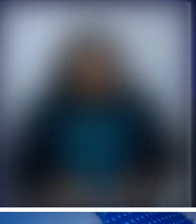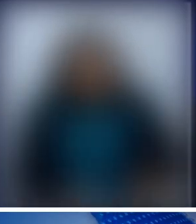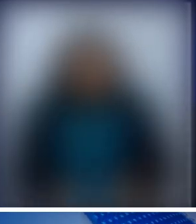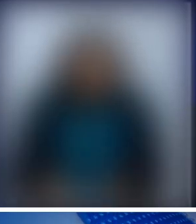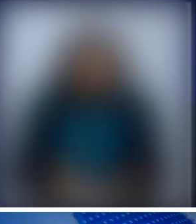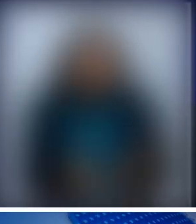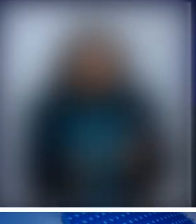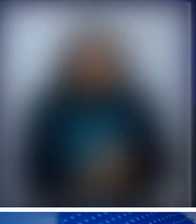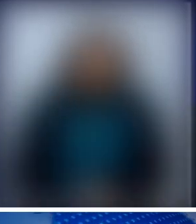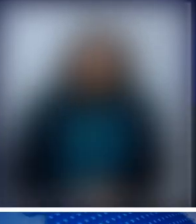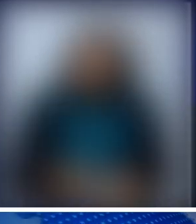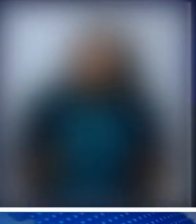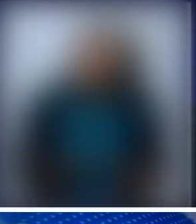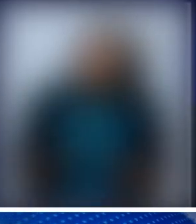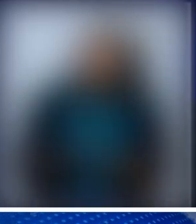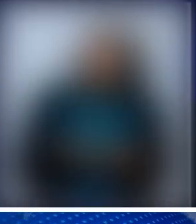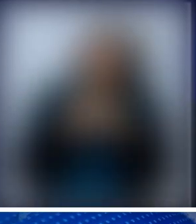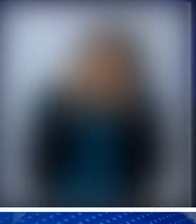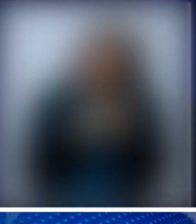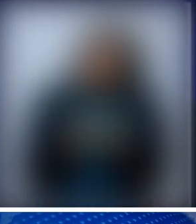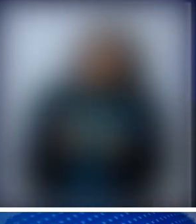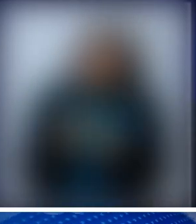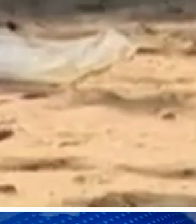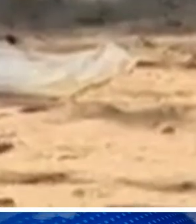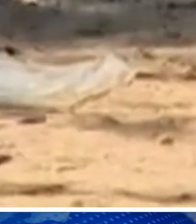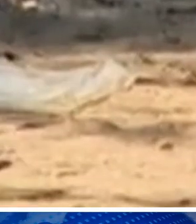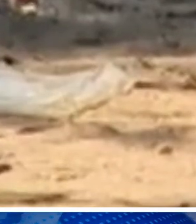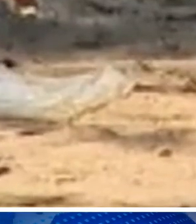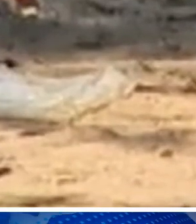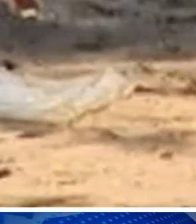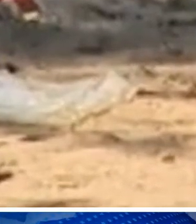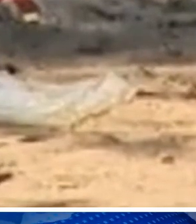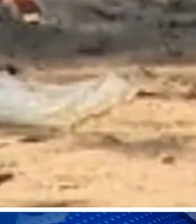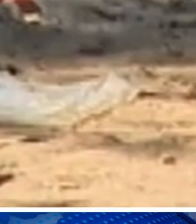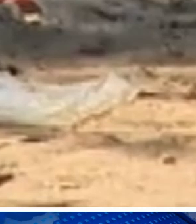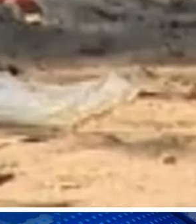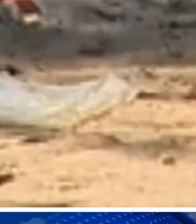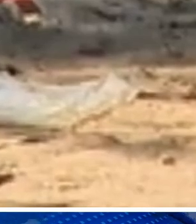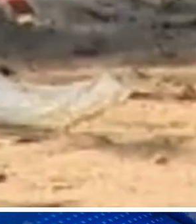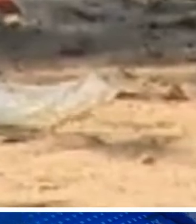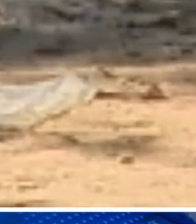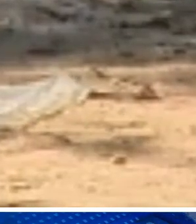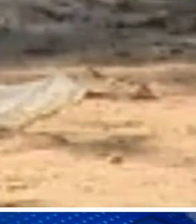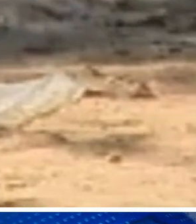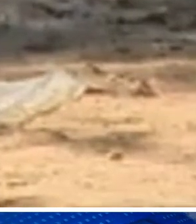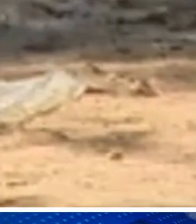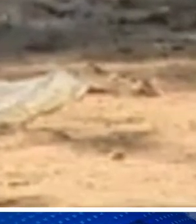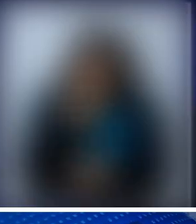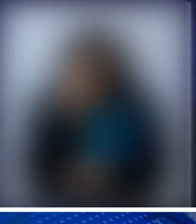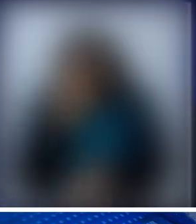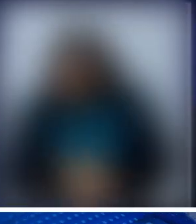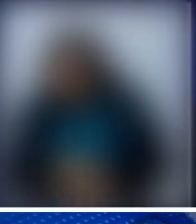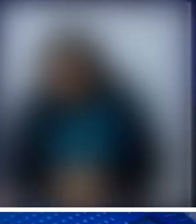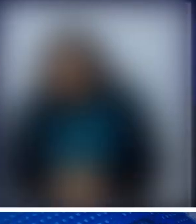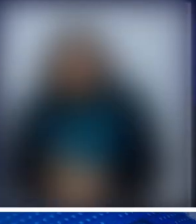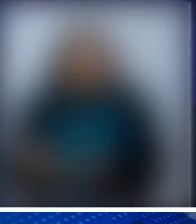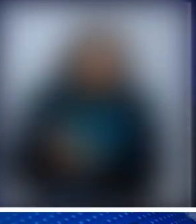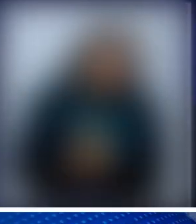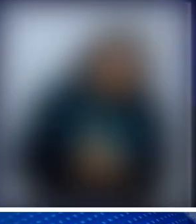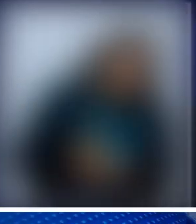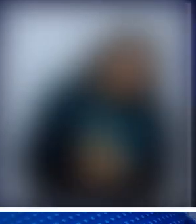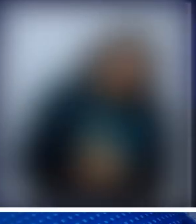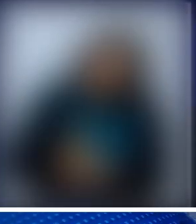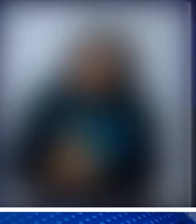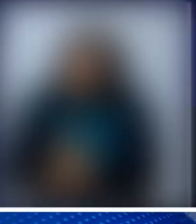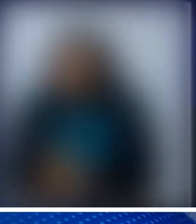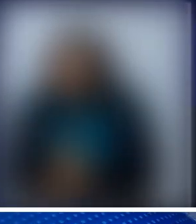forth? And then we are also looking at the issue of sanitation, of course. Does our people maybe have,